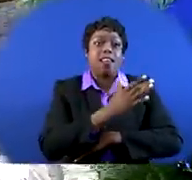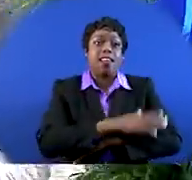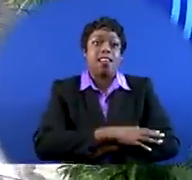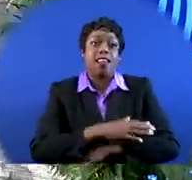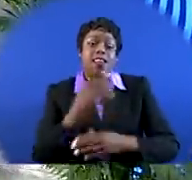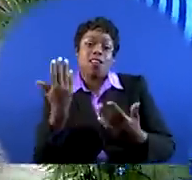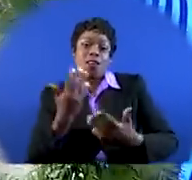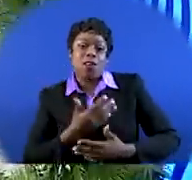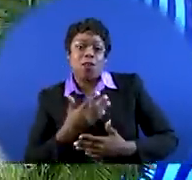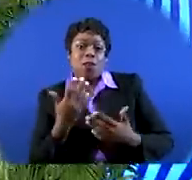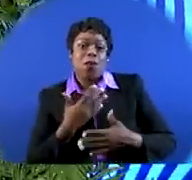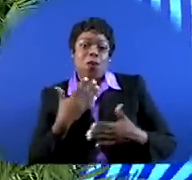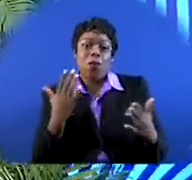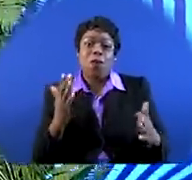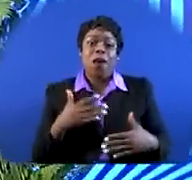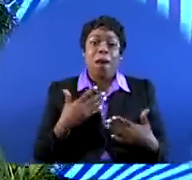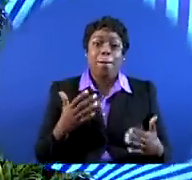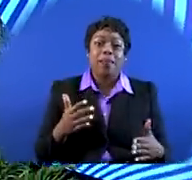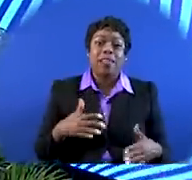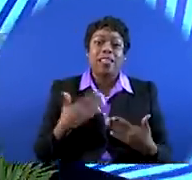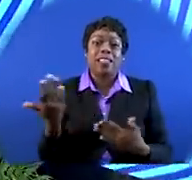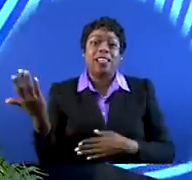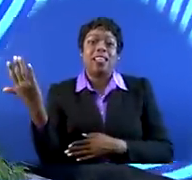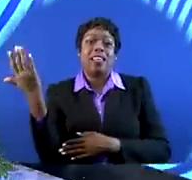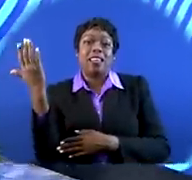oh, happy day.